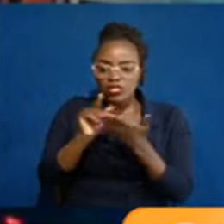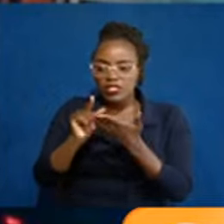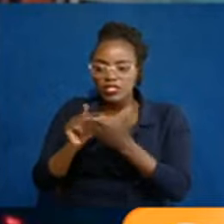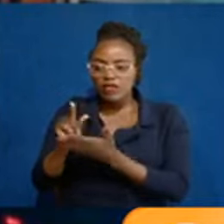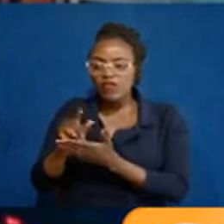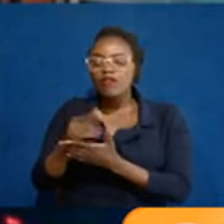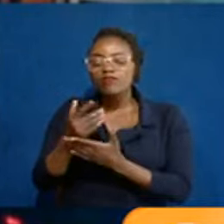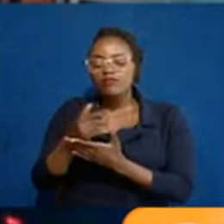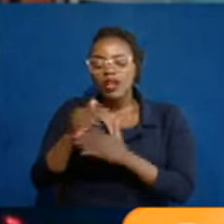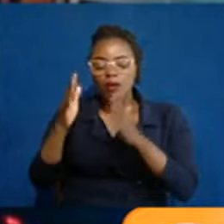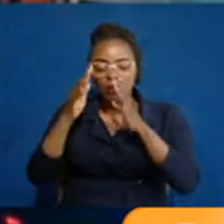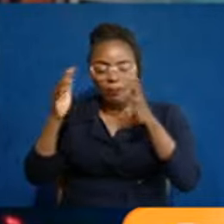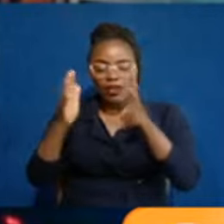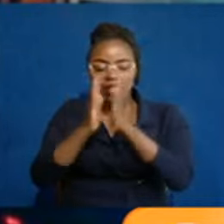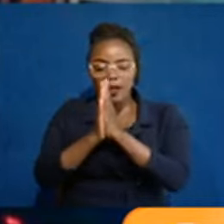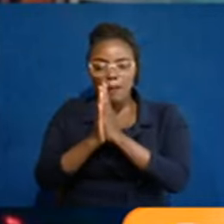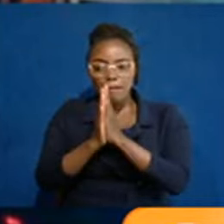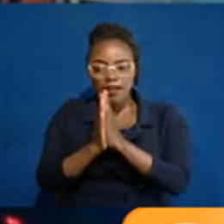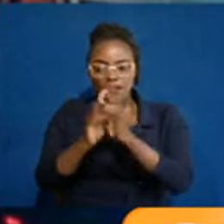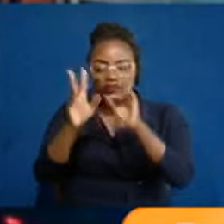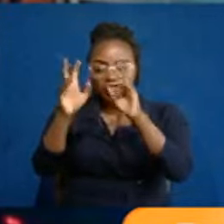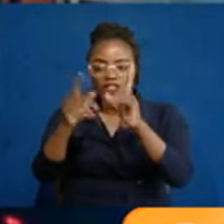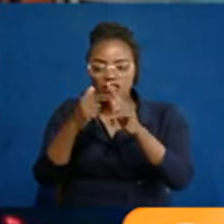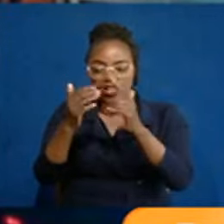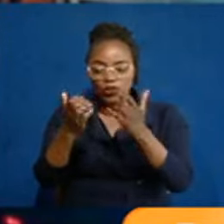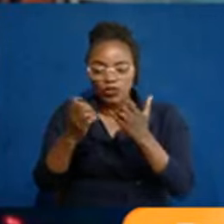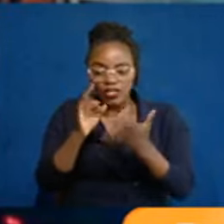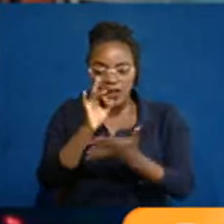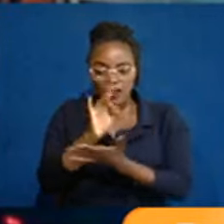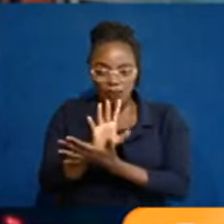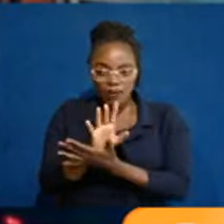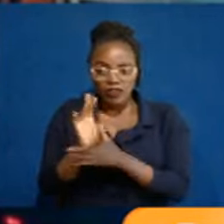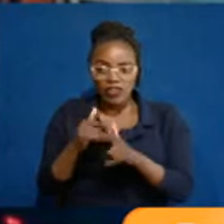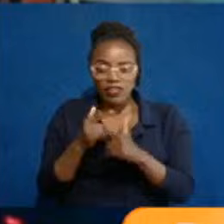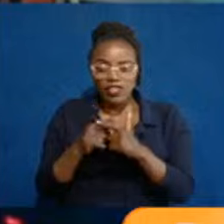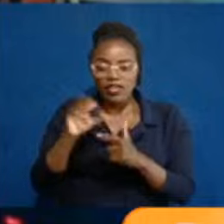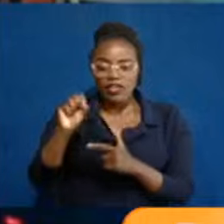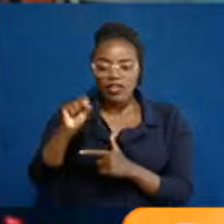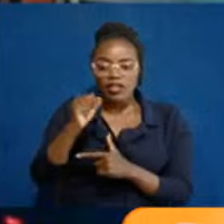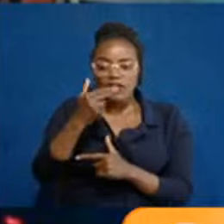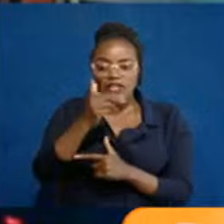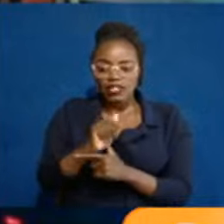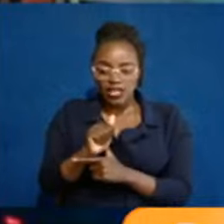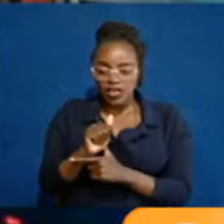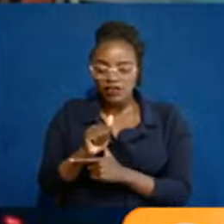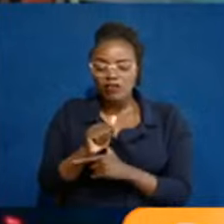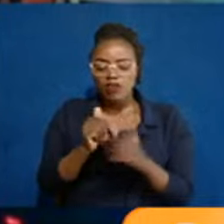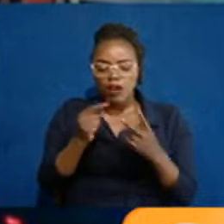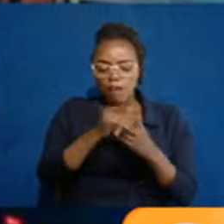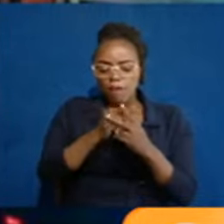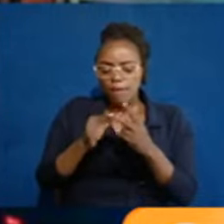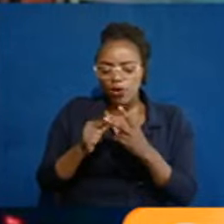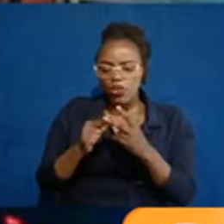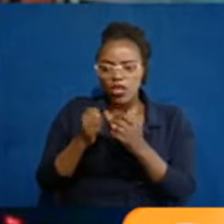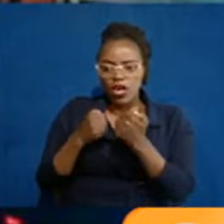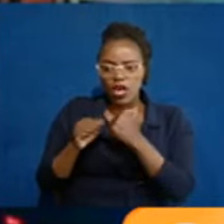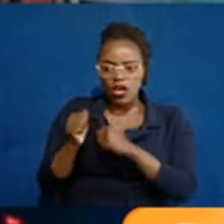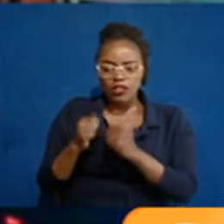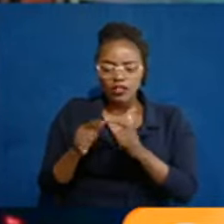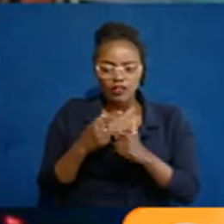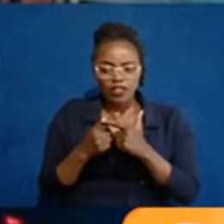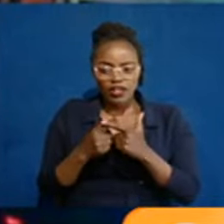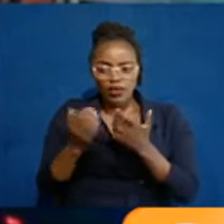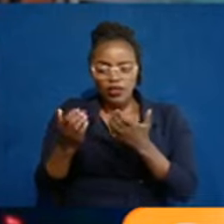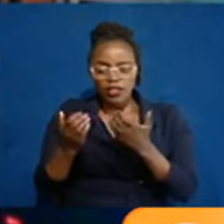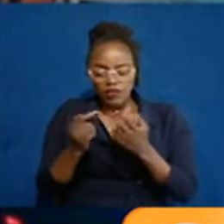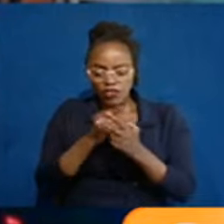prayer item. You see, we need an impeachment SIM and the SHA SIM, and both active. We need the dual SIM